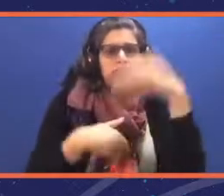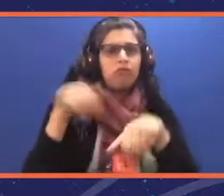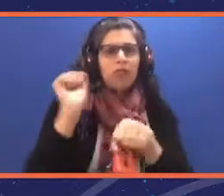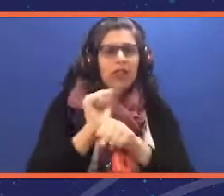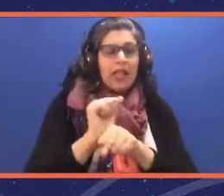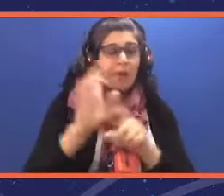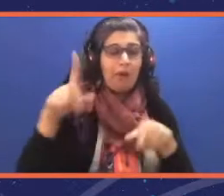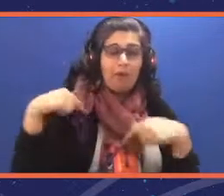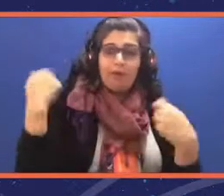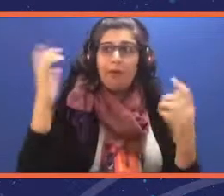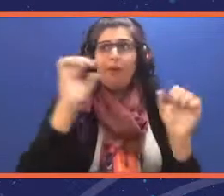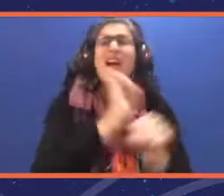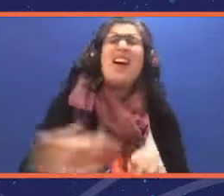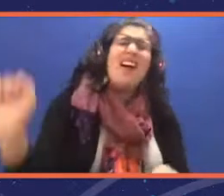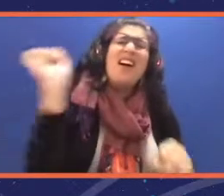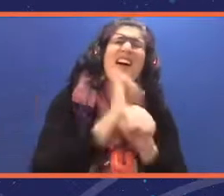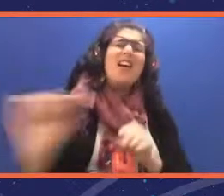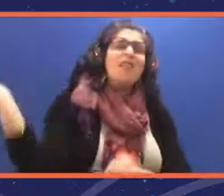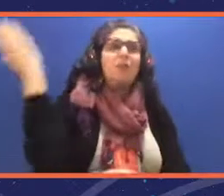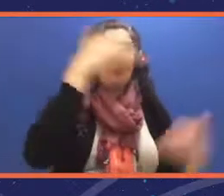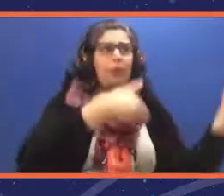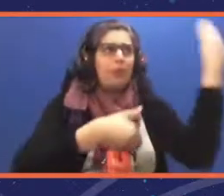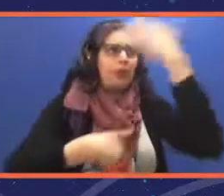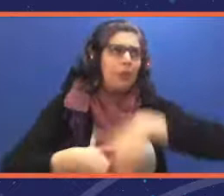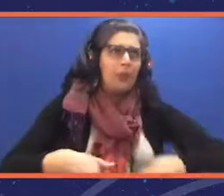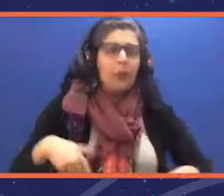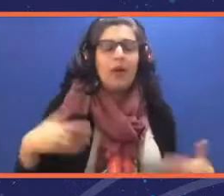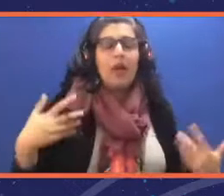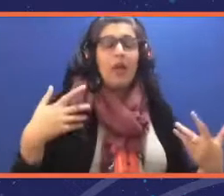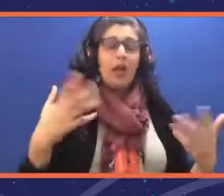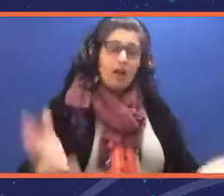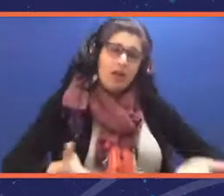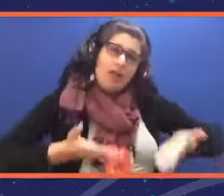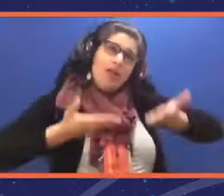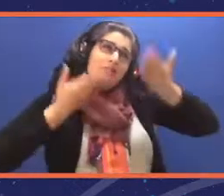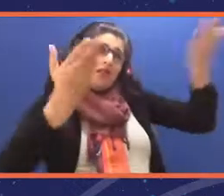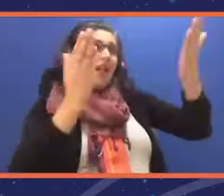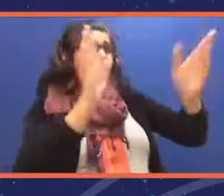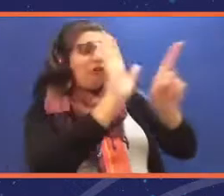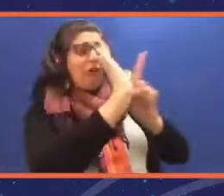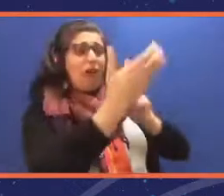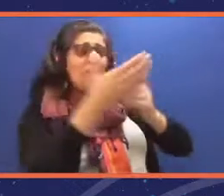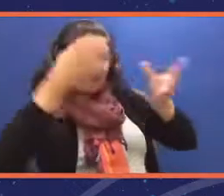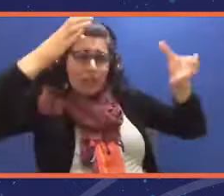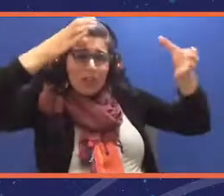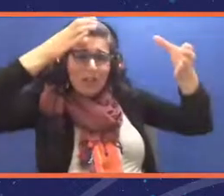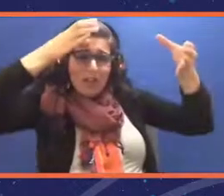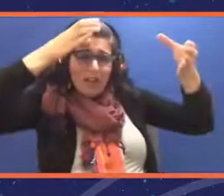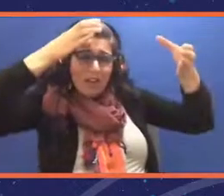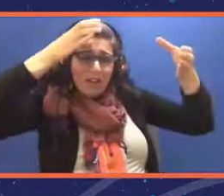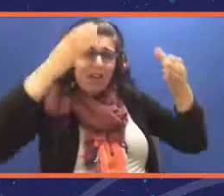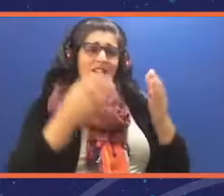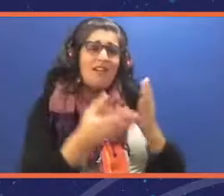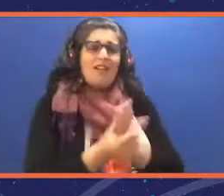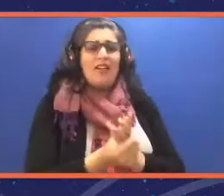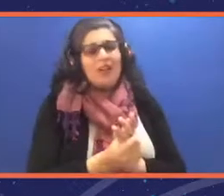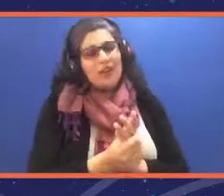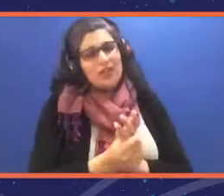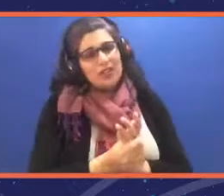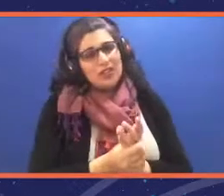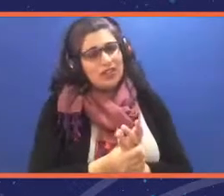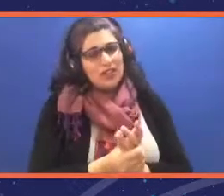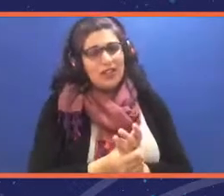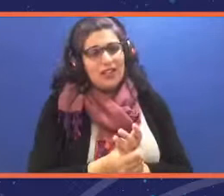and we lift up and honor the land-based and cultural knowledges that they bring with them. We acknowledge that the